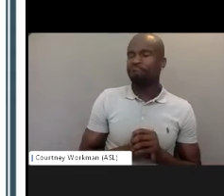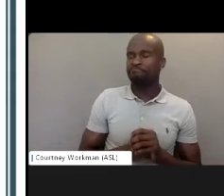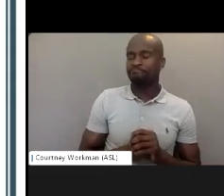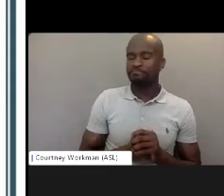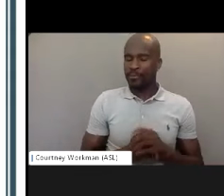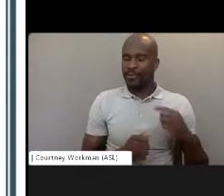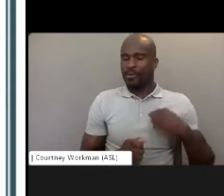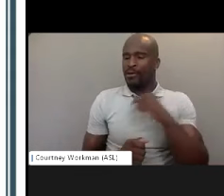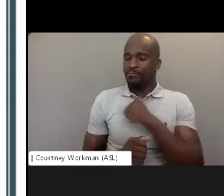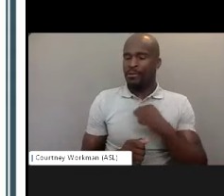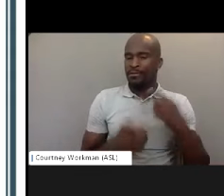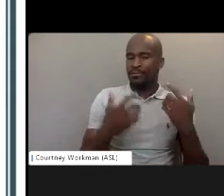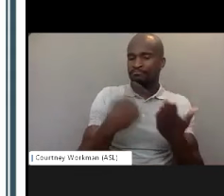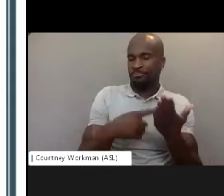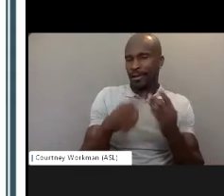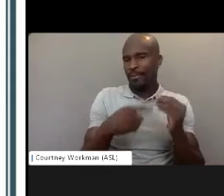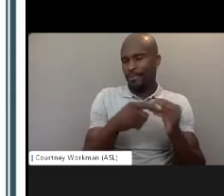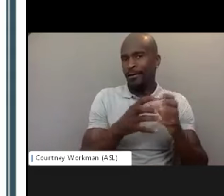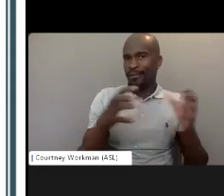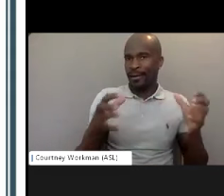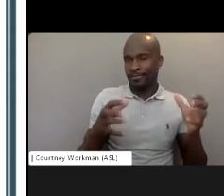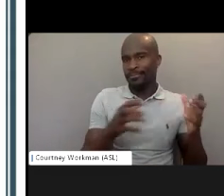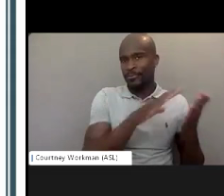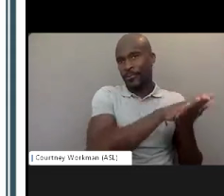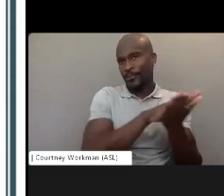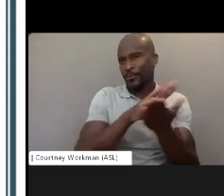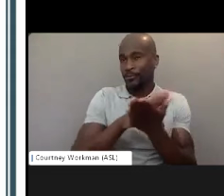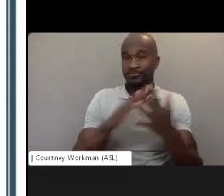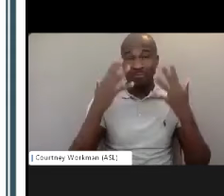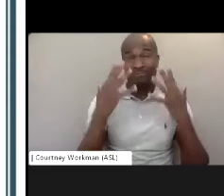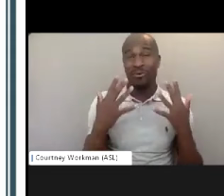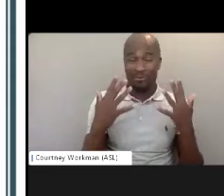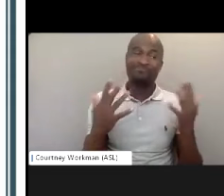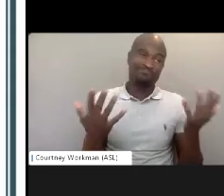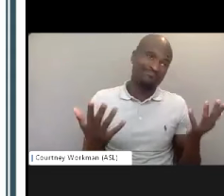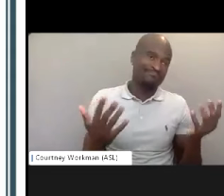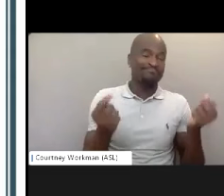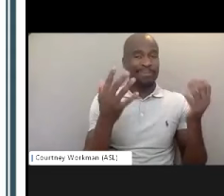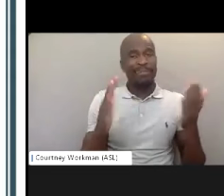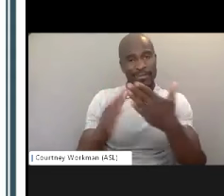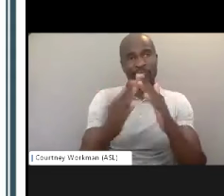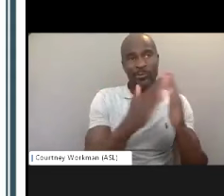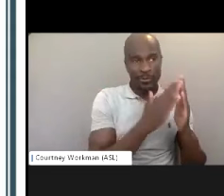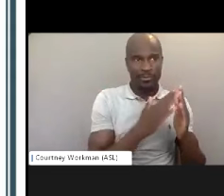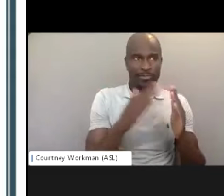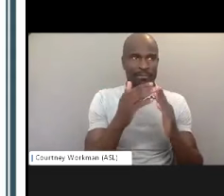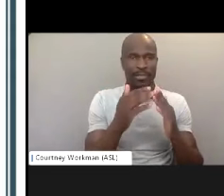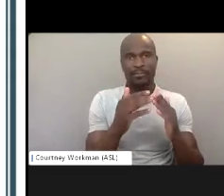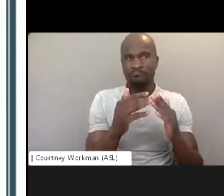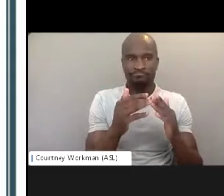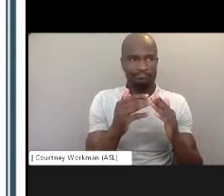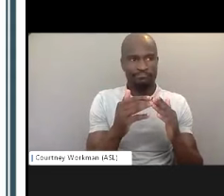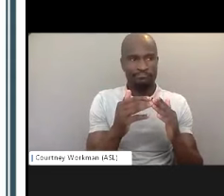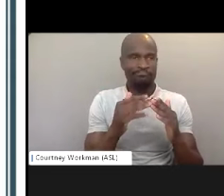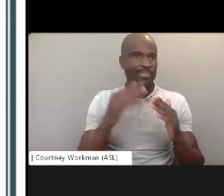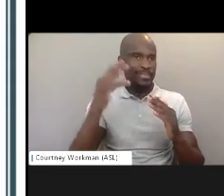because unfortunately, we do have a lot of communities that are exposed to trauma on a daily basis, or they have had experienced